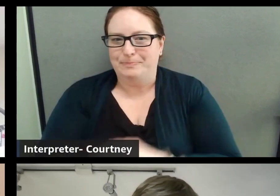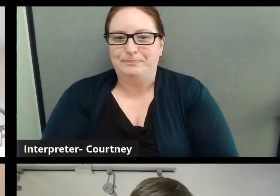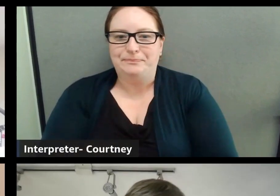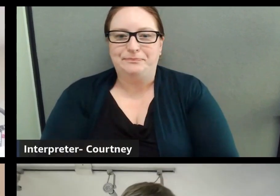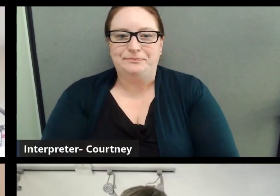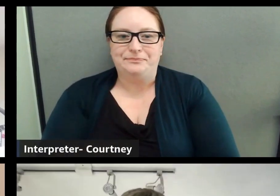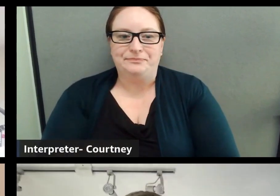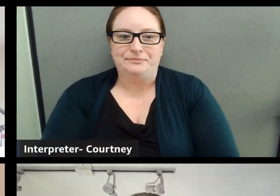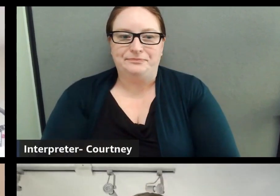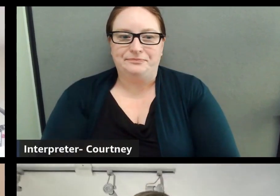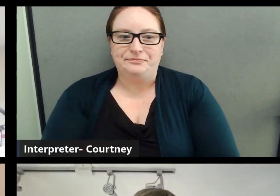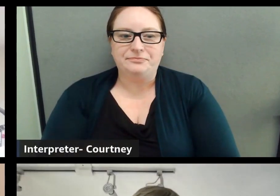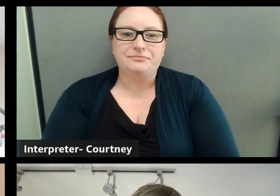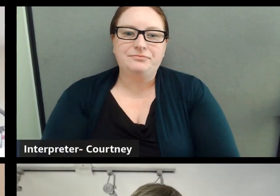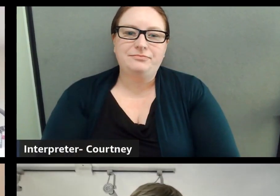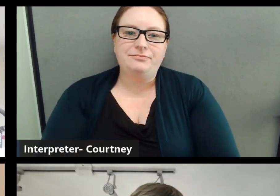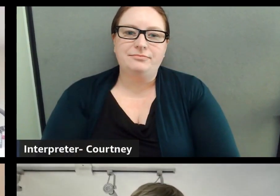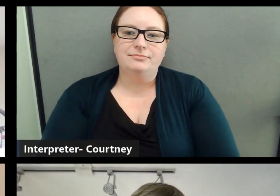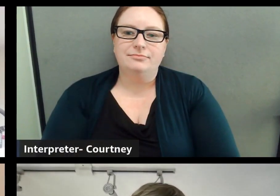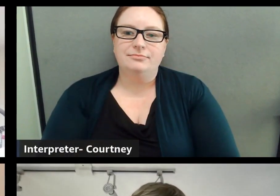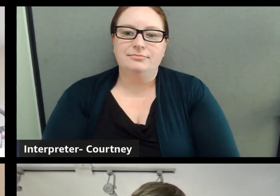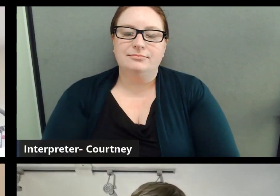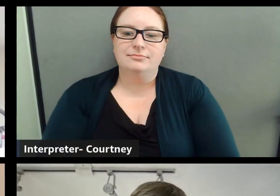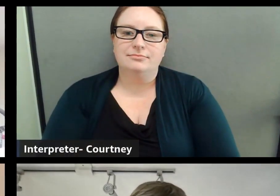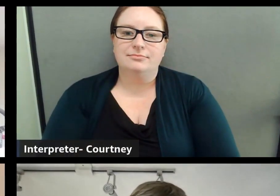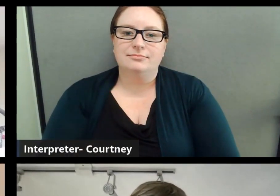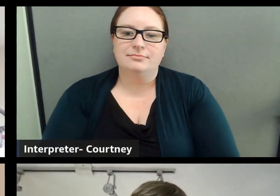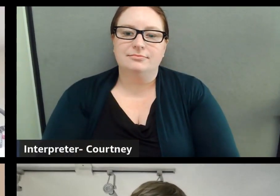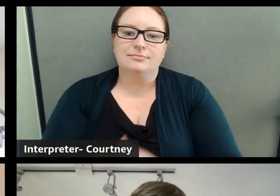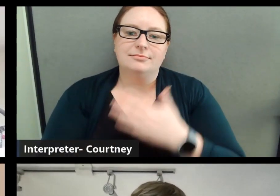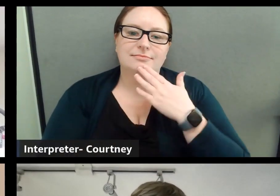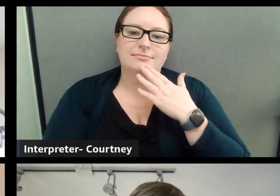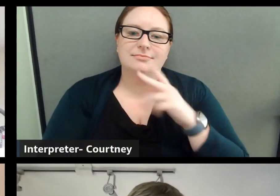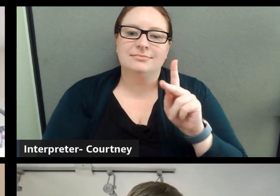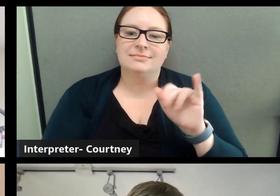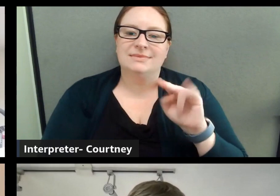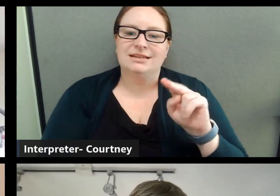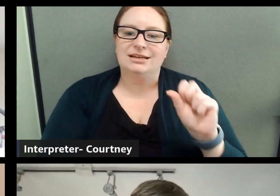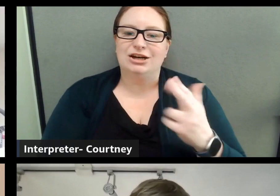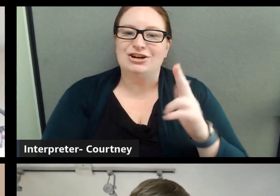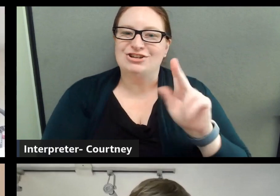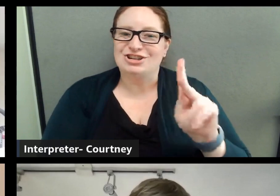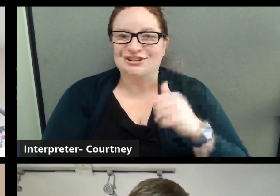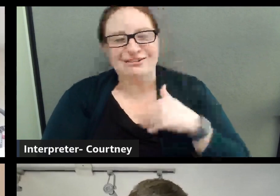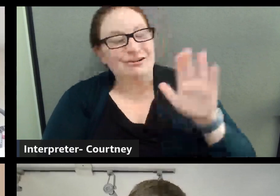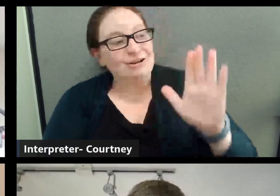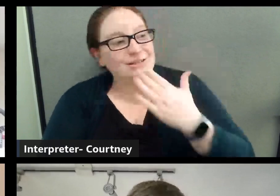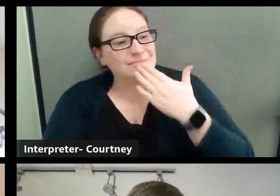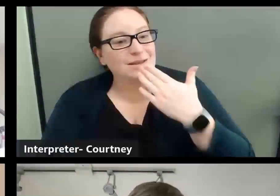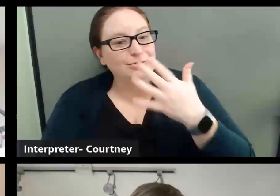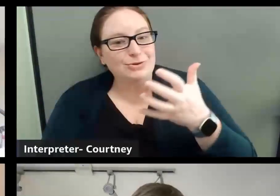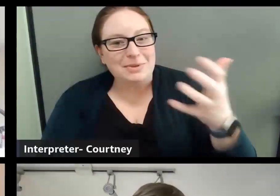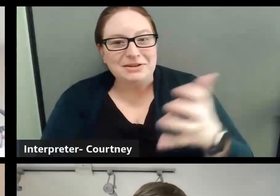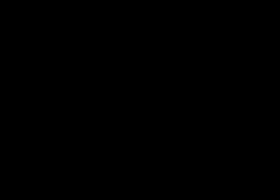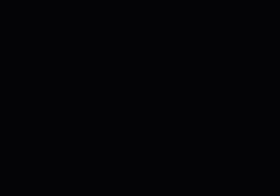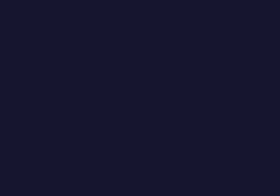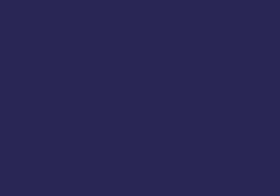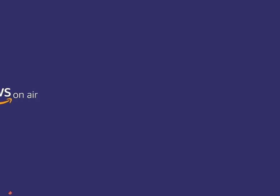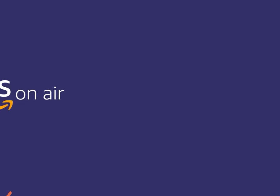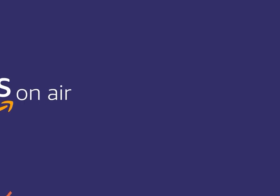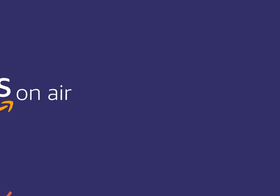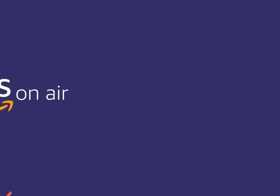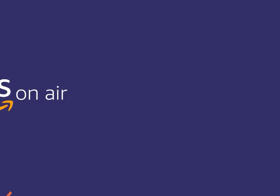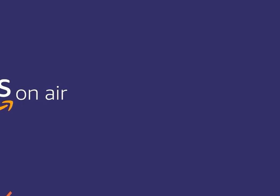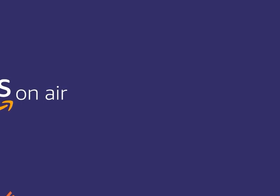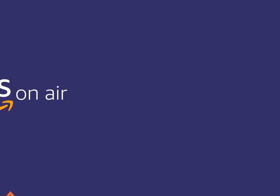Mm-hmm. Yep. Thanks so much, Kinshuk. That was great. Awesome. Thank you very much. Perfect. Thanks so much.